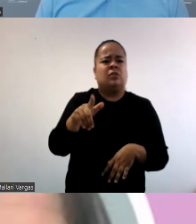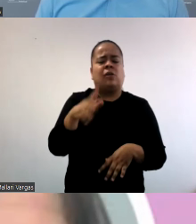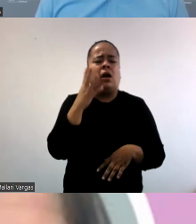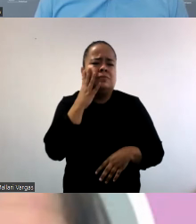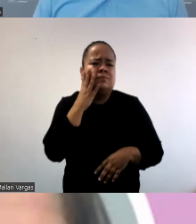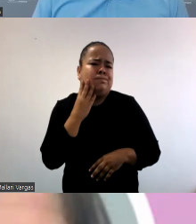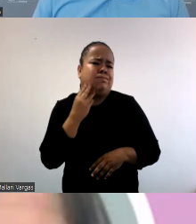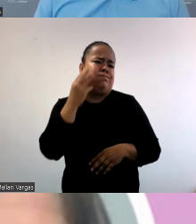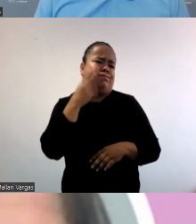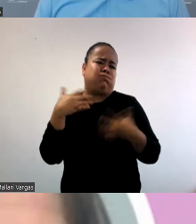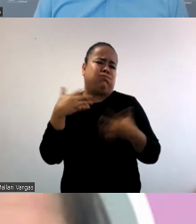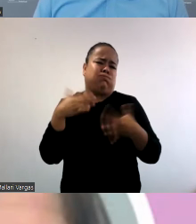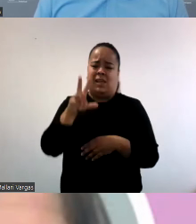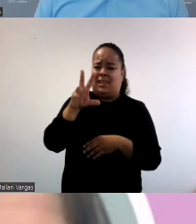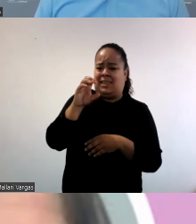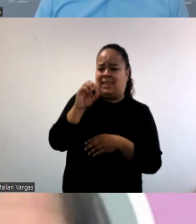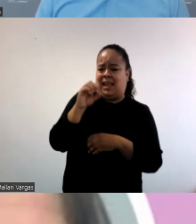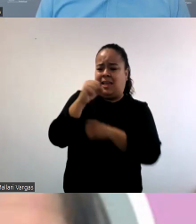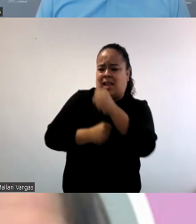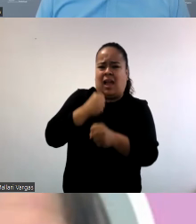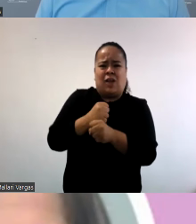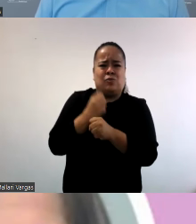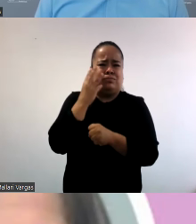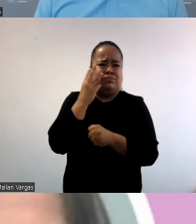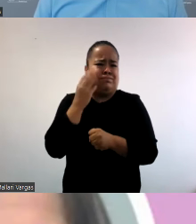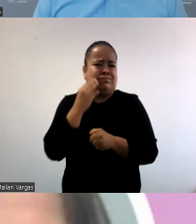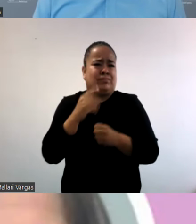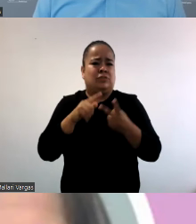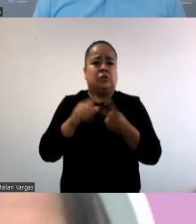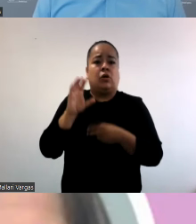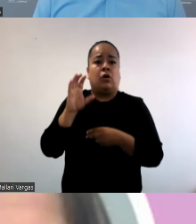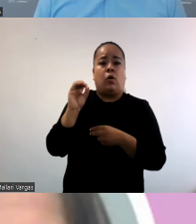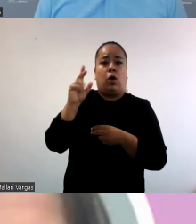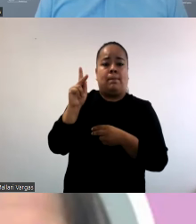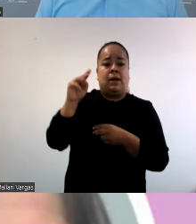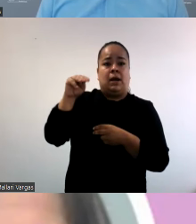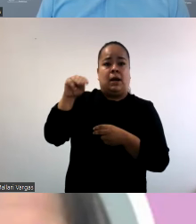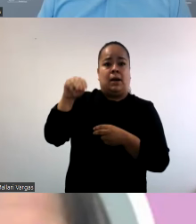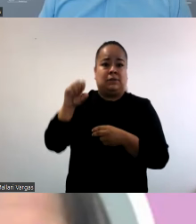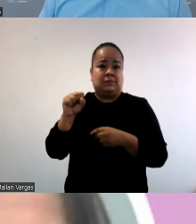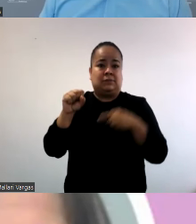in Washington, D.C. She has joined